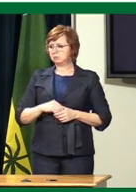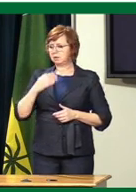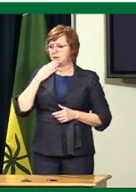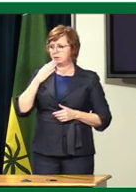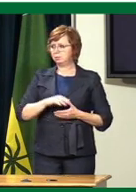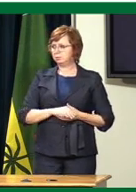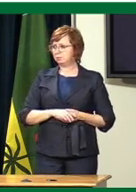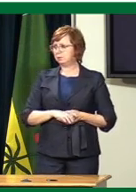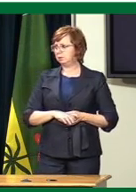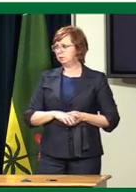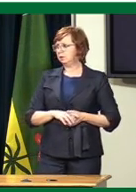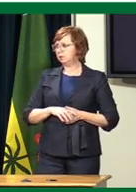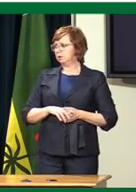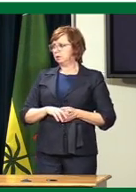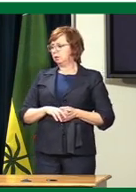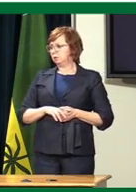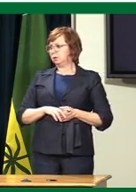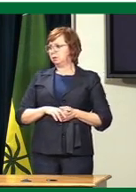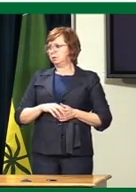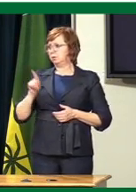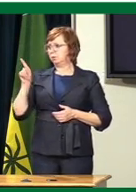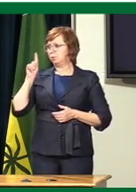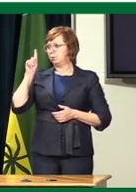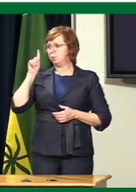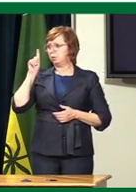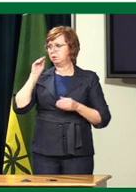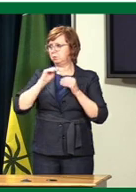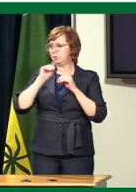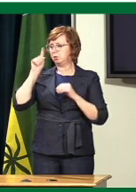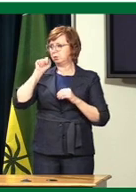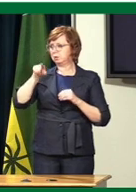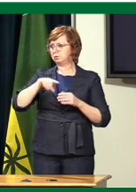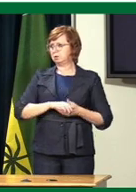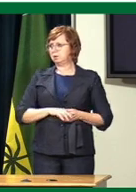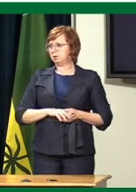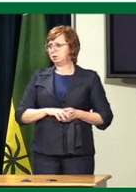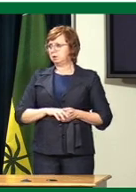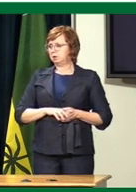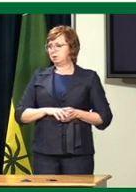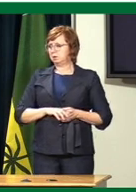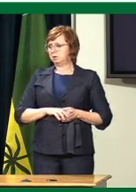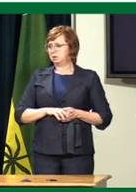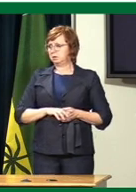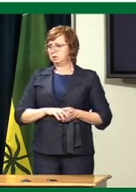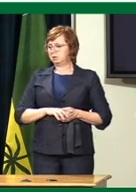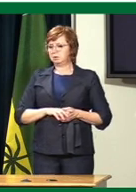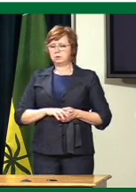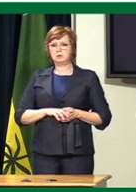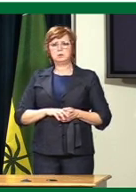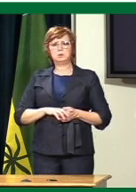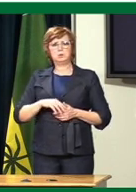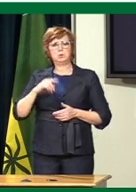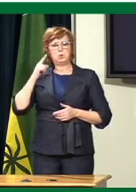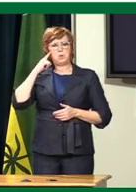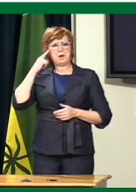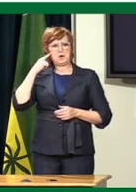you. I just have one final clarification question. We heard that there were some positive cases that